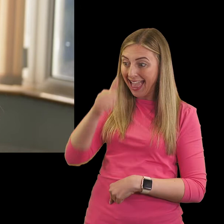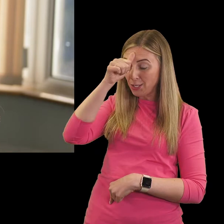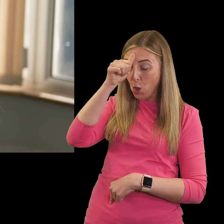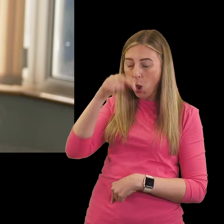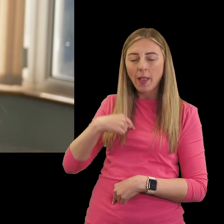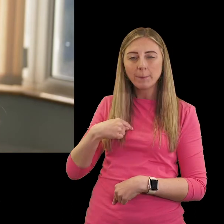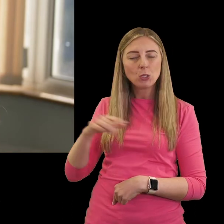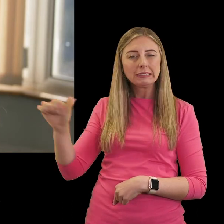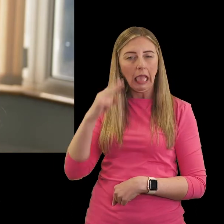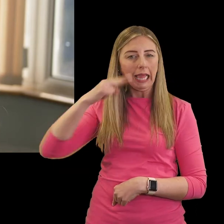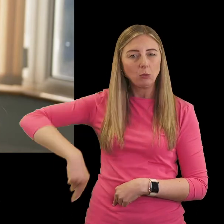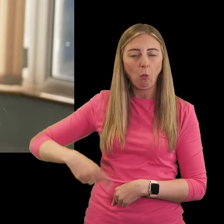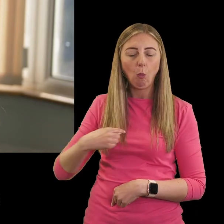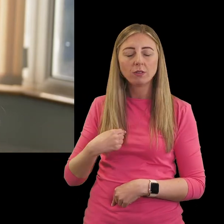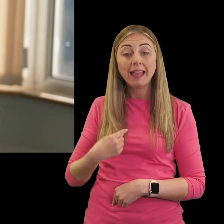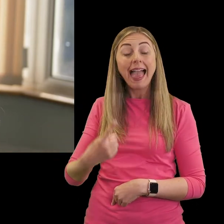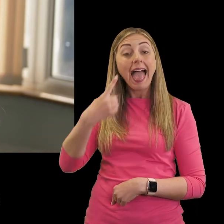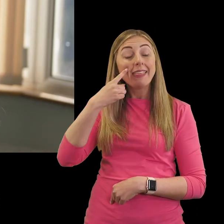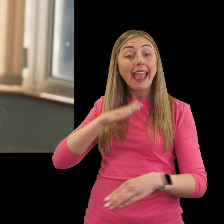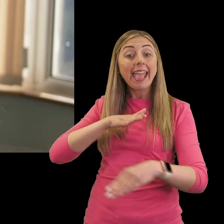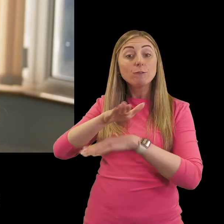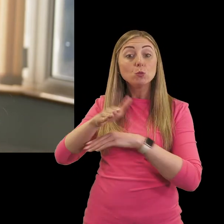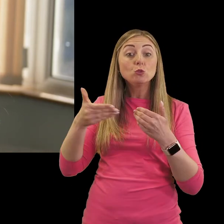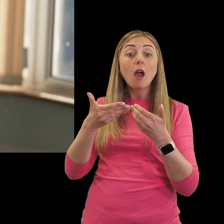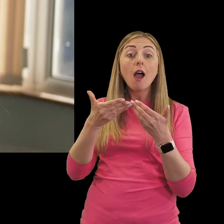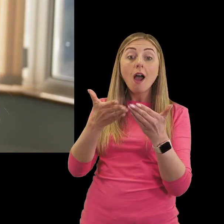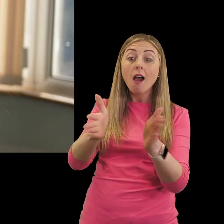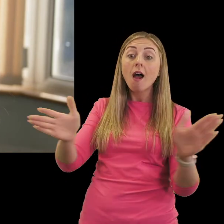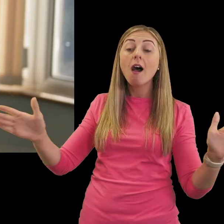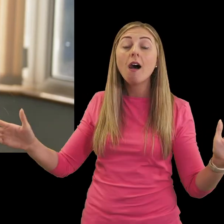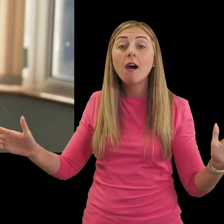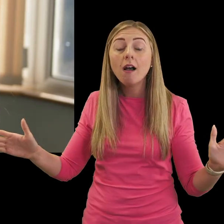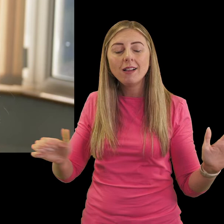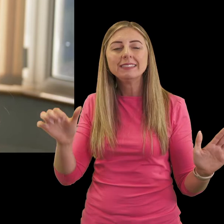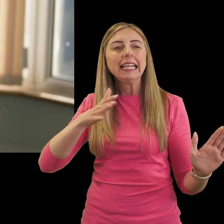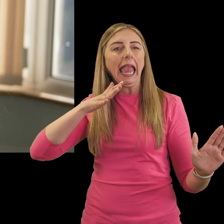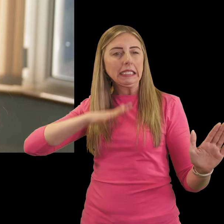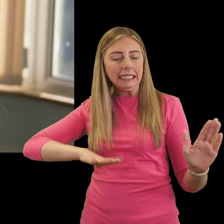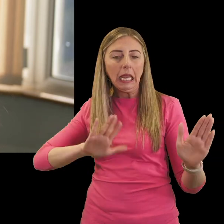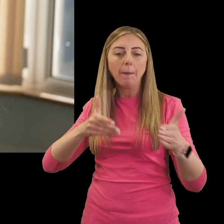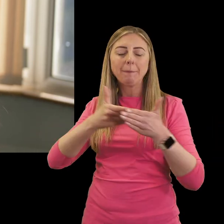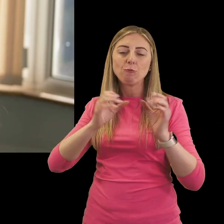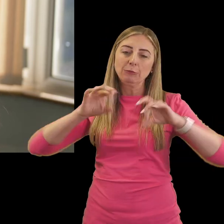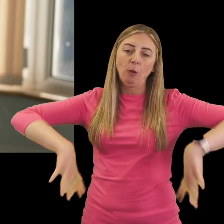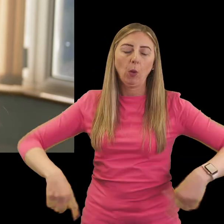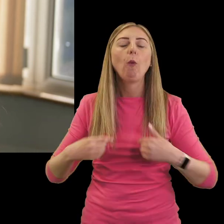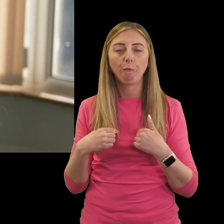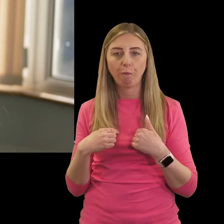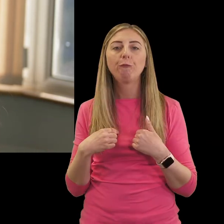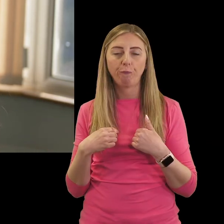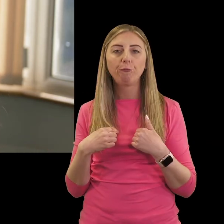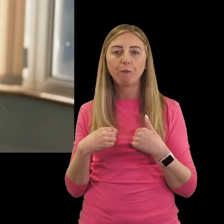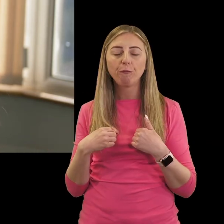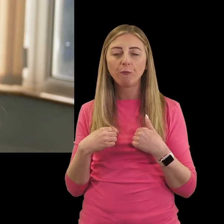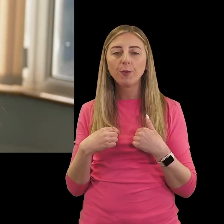wider world, I think it'd be great if these issues didn't become barriers for people at all. Like all the best places that I've ever worked, people